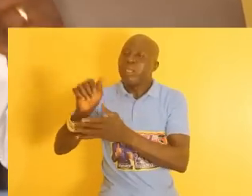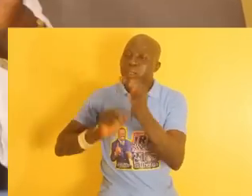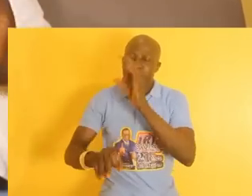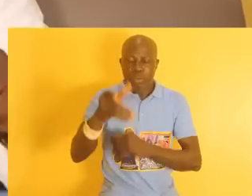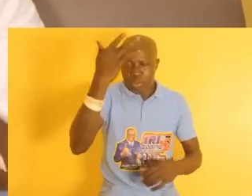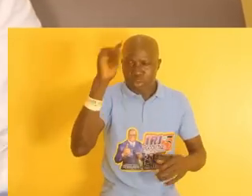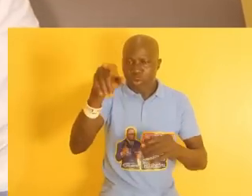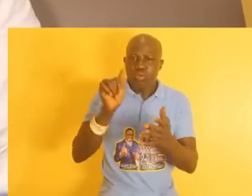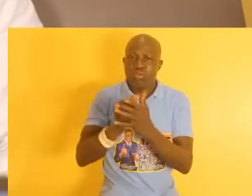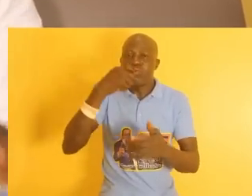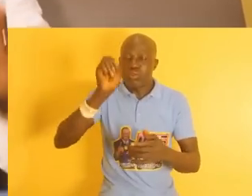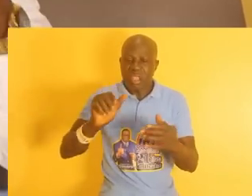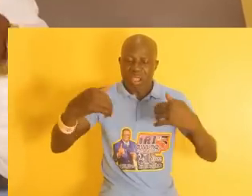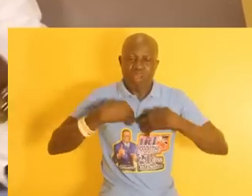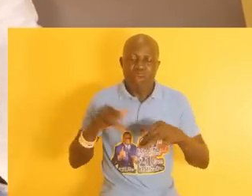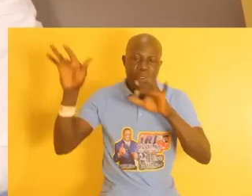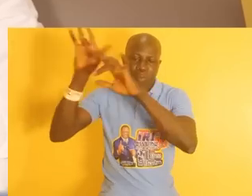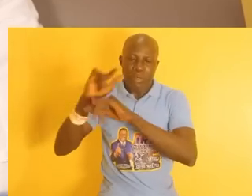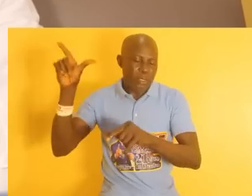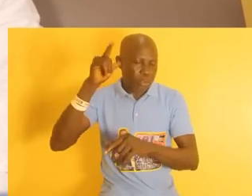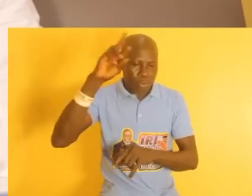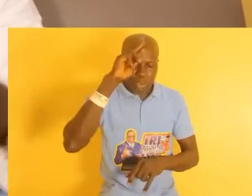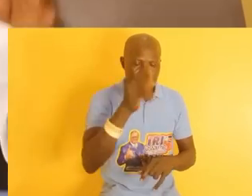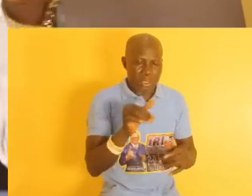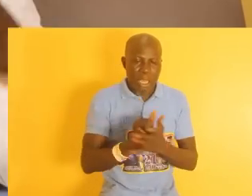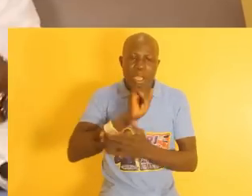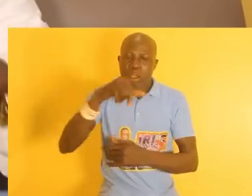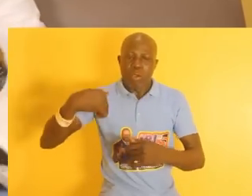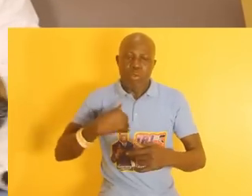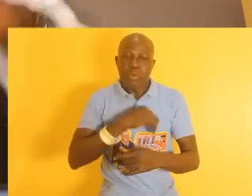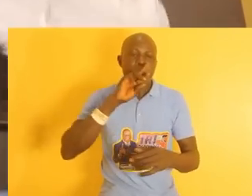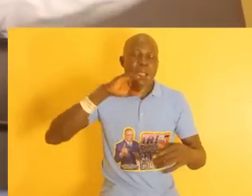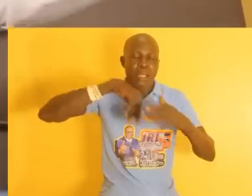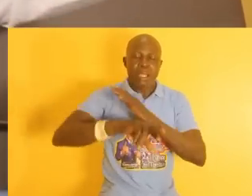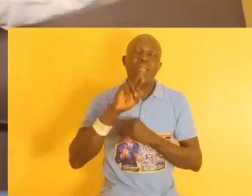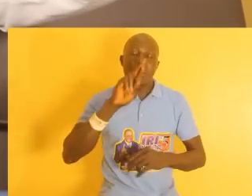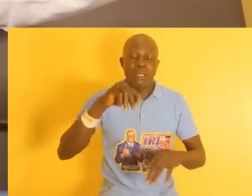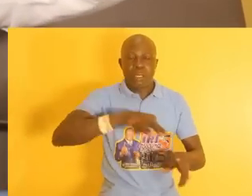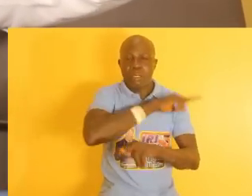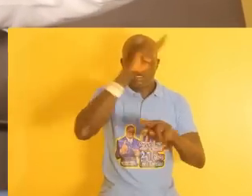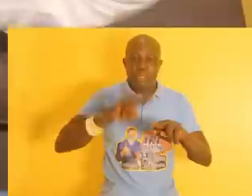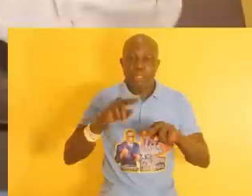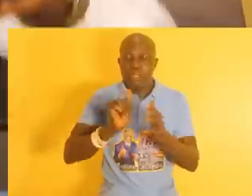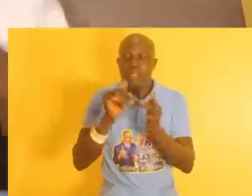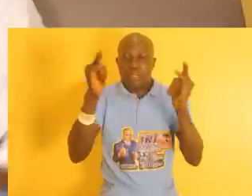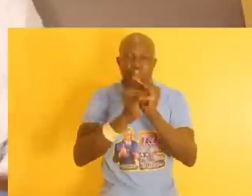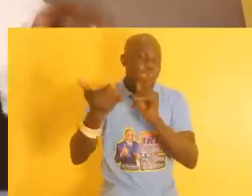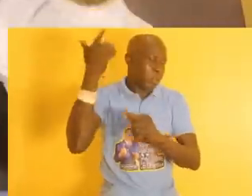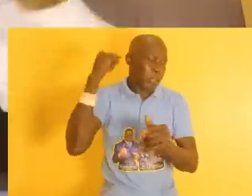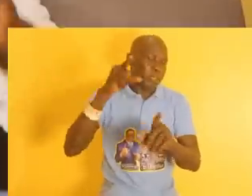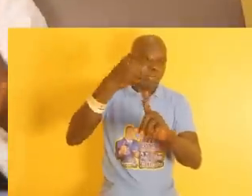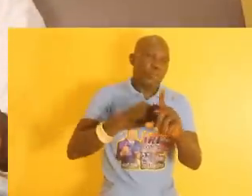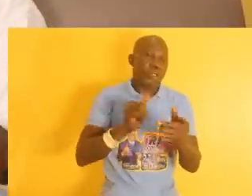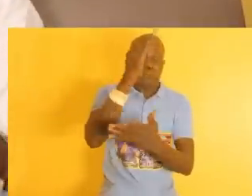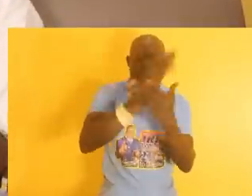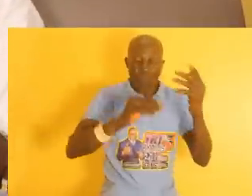airplane. Because this must obtain mercy. Listen to me, sir. I won national company last month. We were at